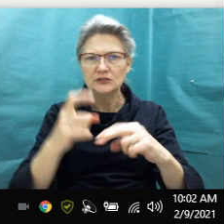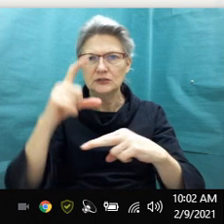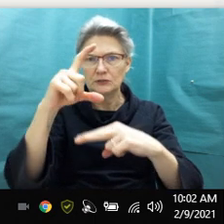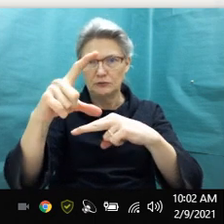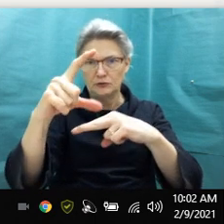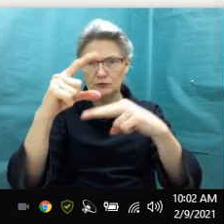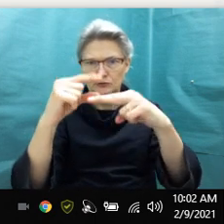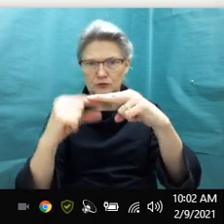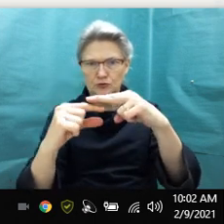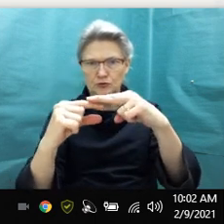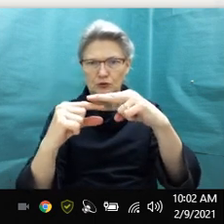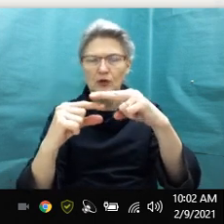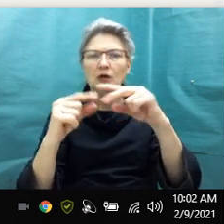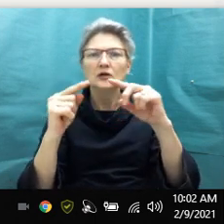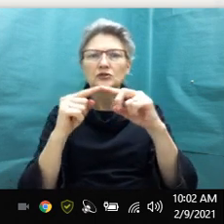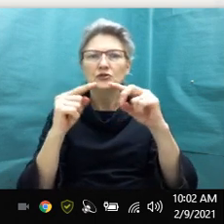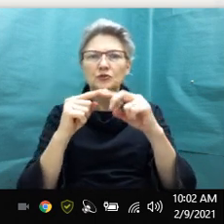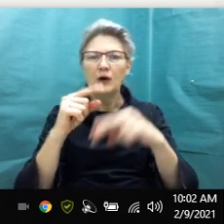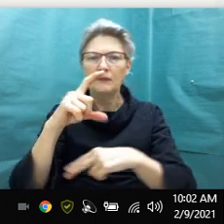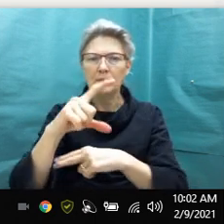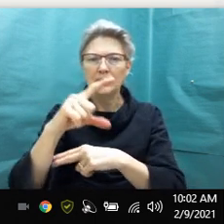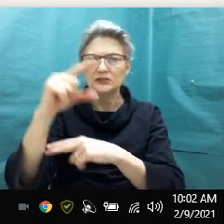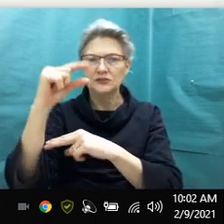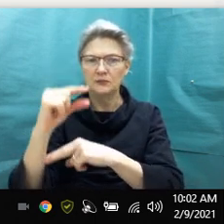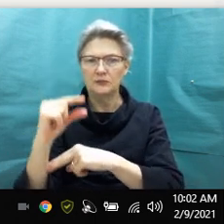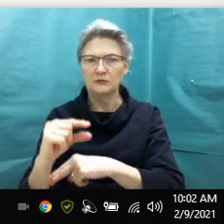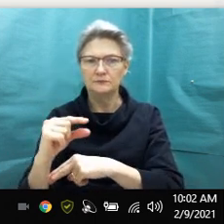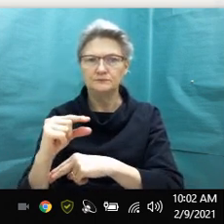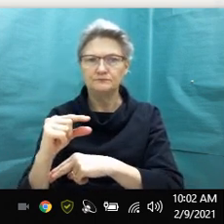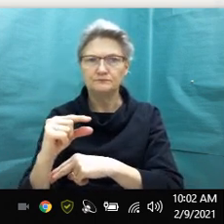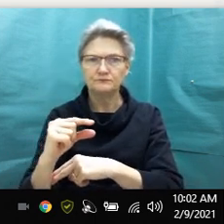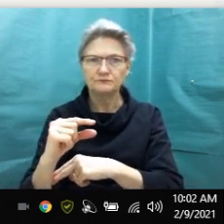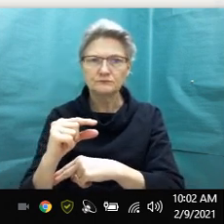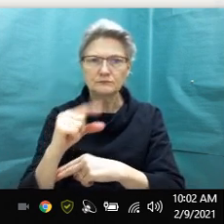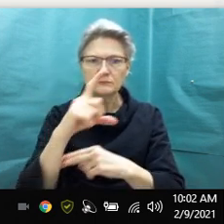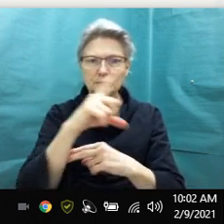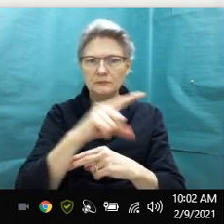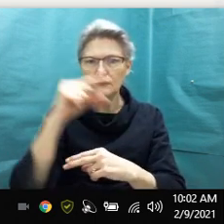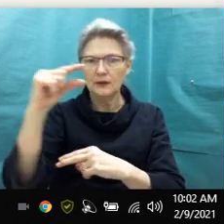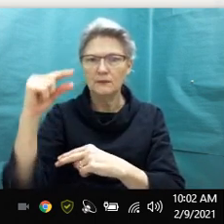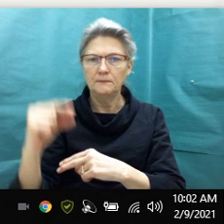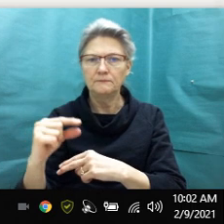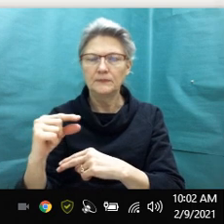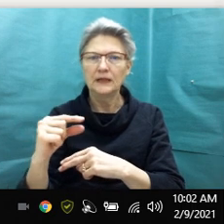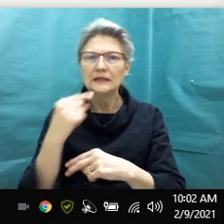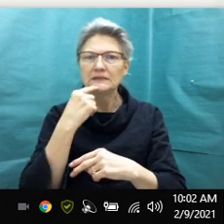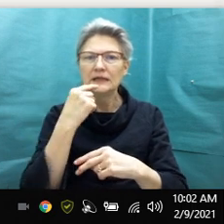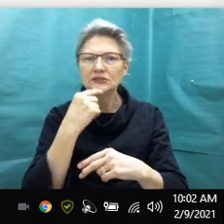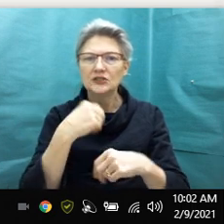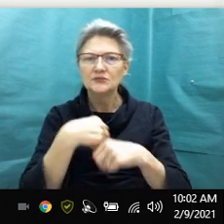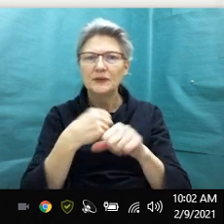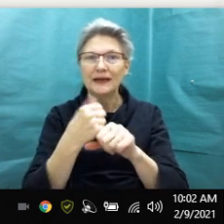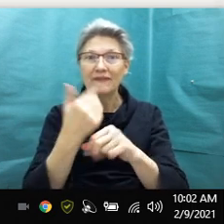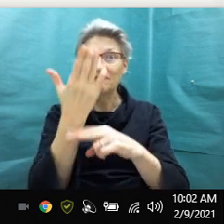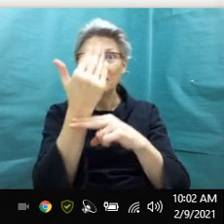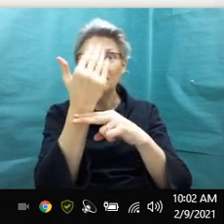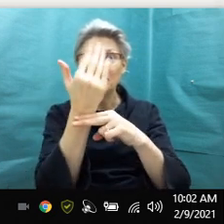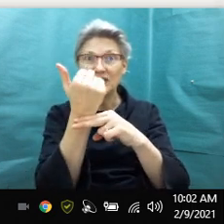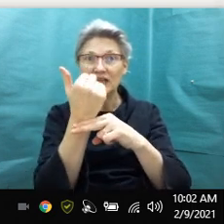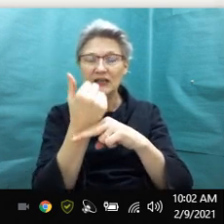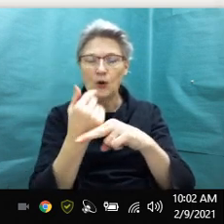1, 15/4, and rename it as a mixed number because this is telling me that she's making